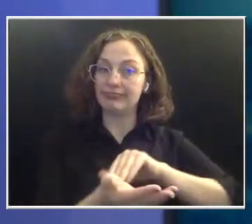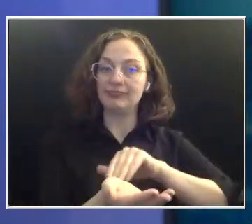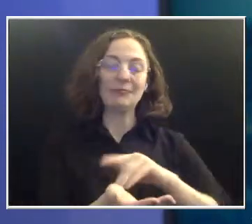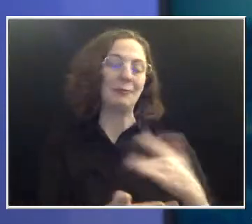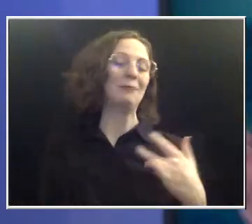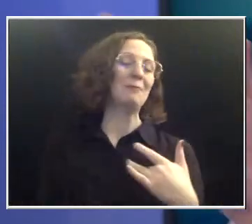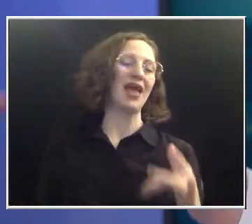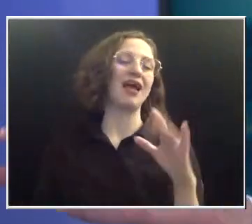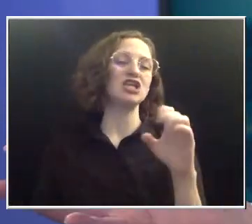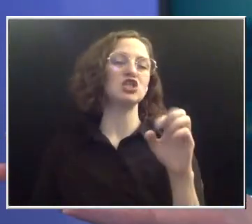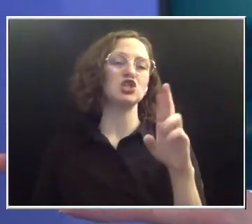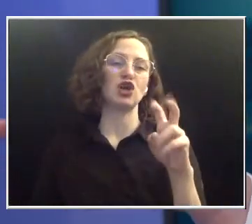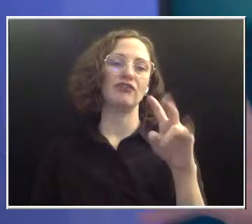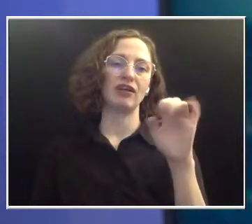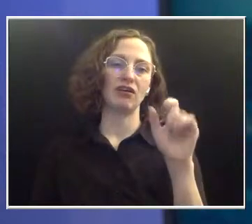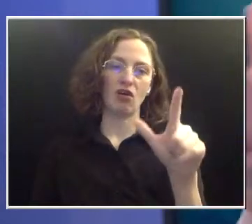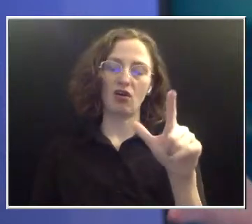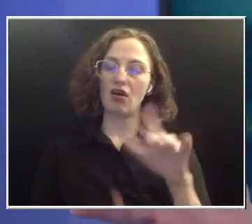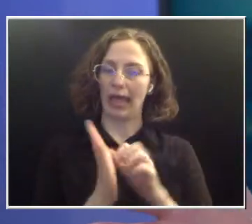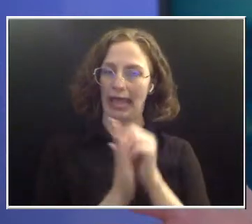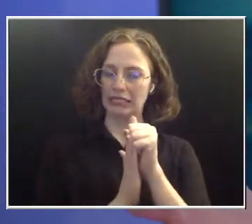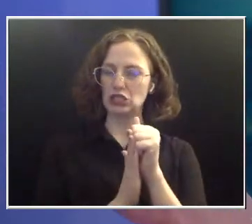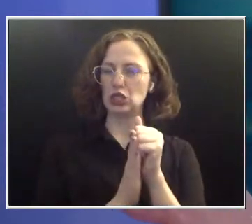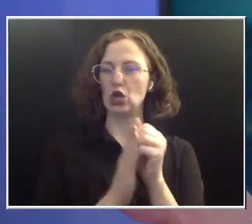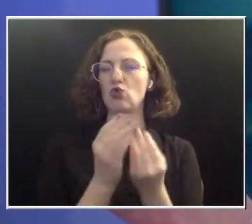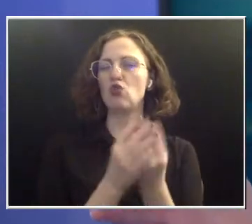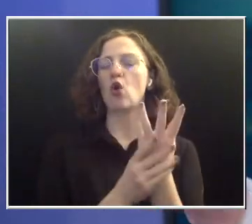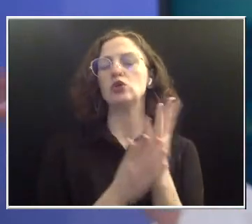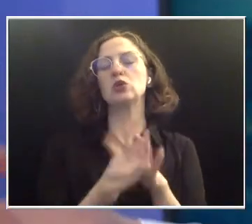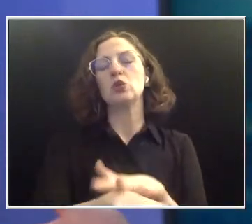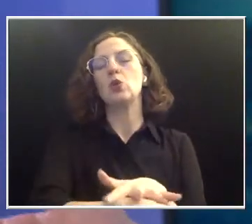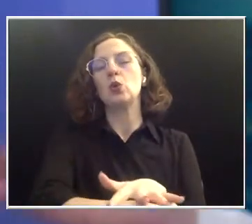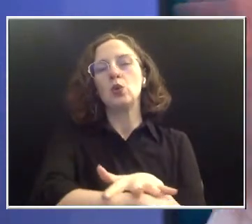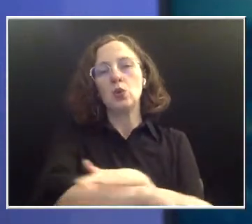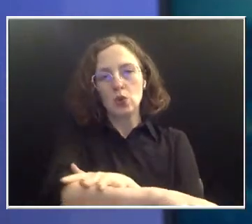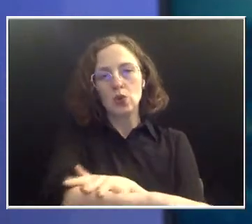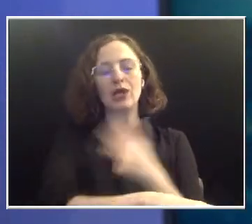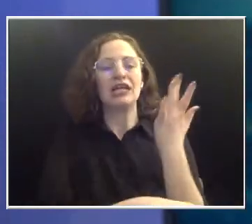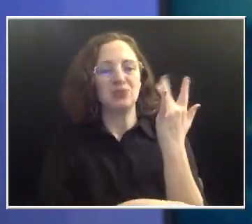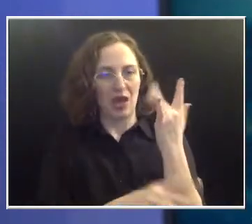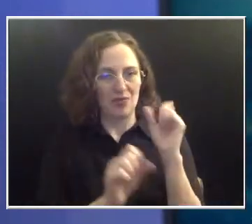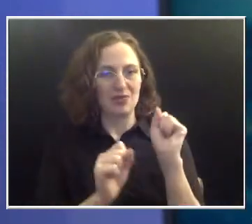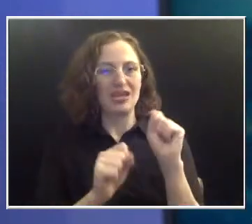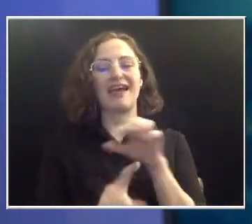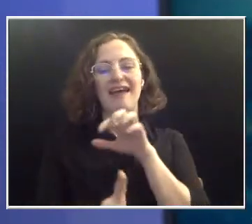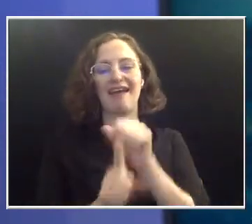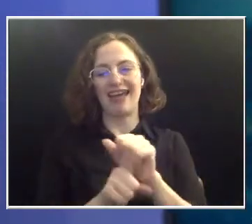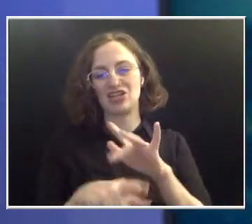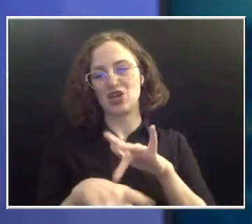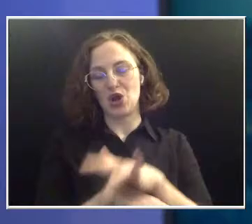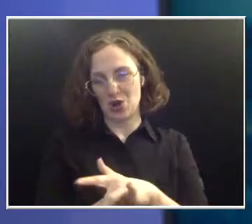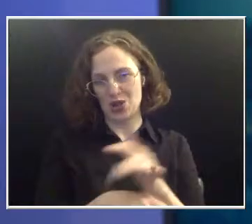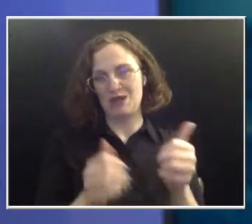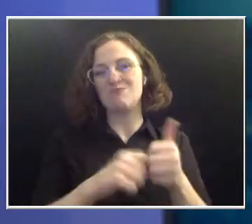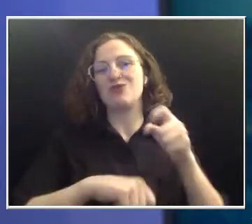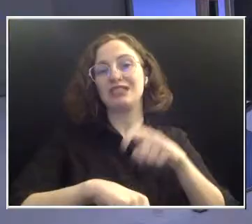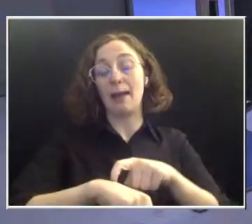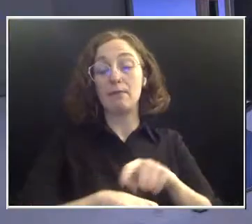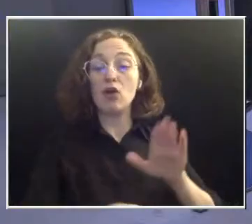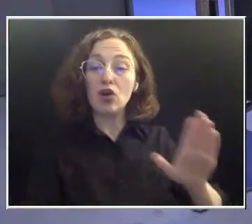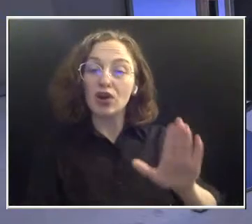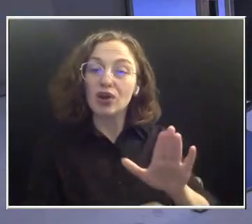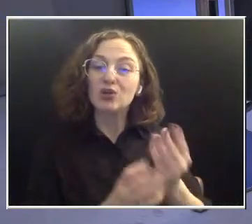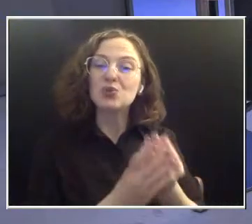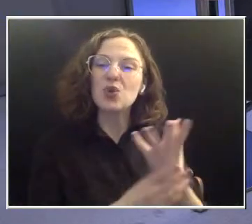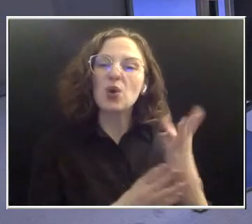smears. Her cancer was obviously growing a little more quickly, but because she was getting close follow-up, we still were able to catch it early. It is, so